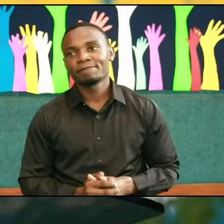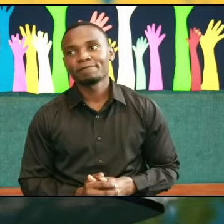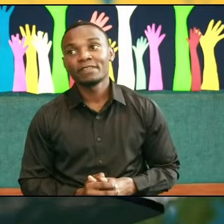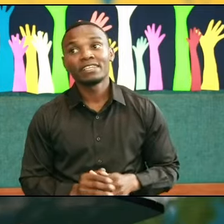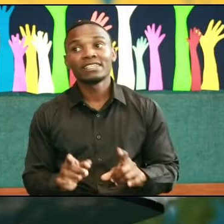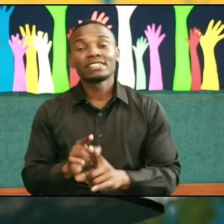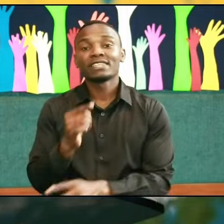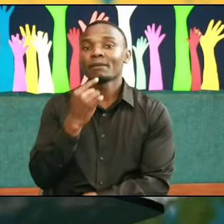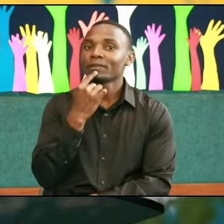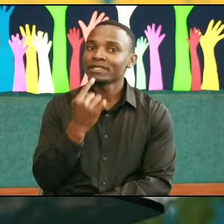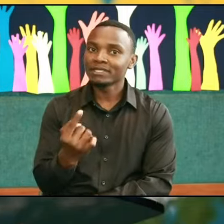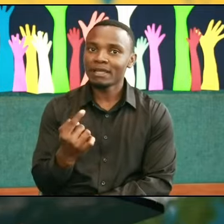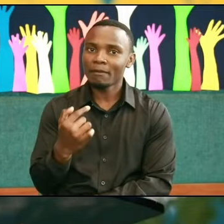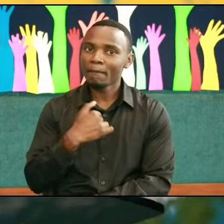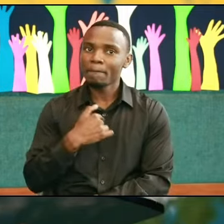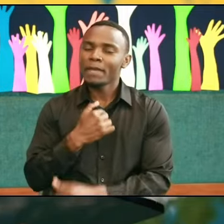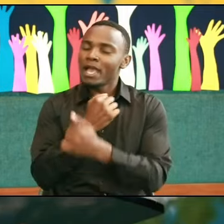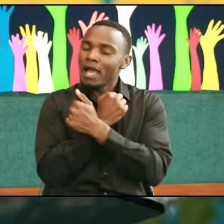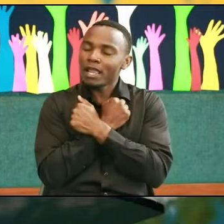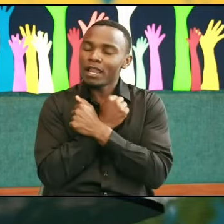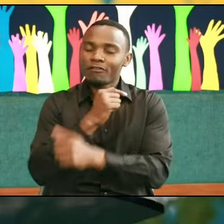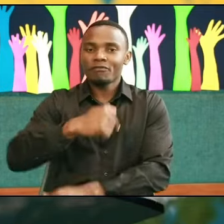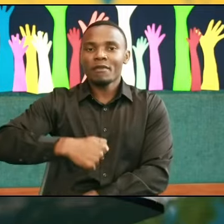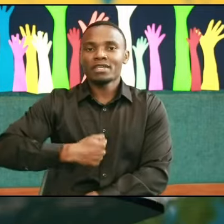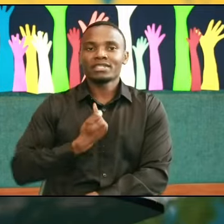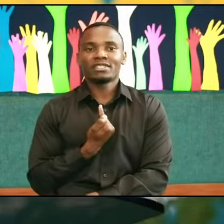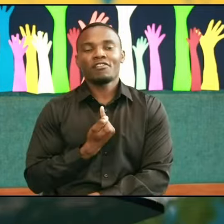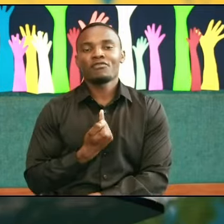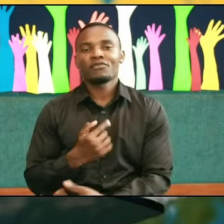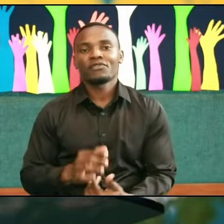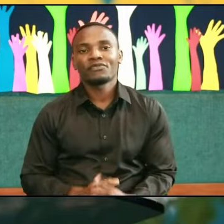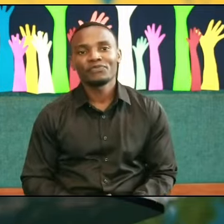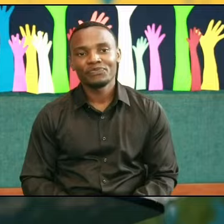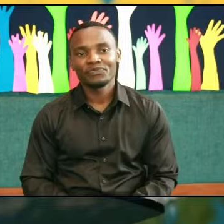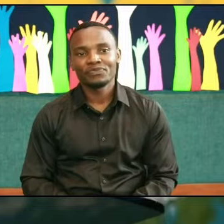And tell them, I love myself the way I am.